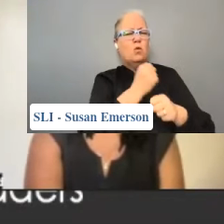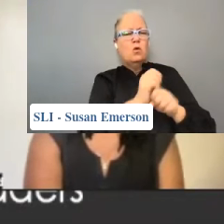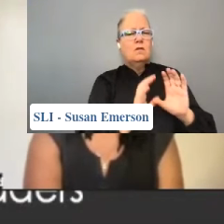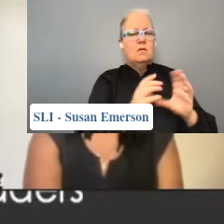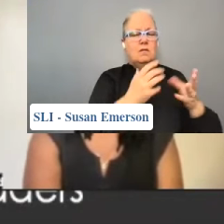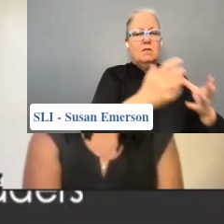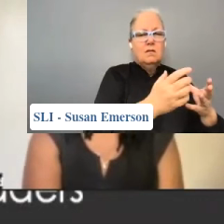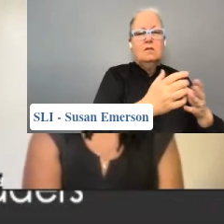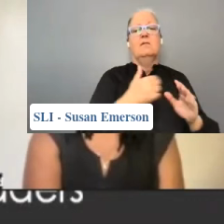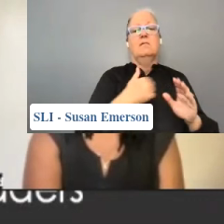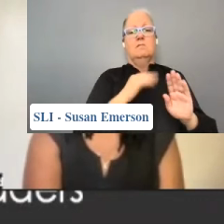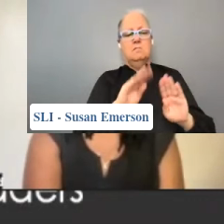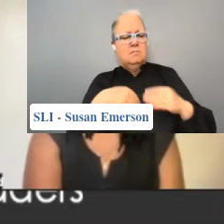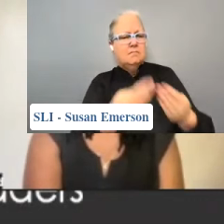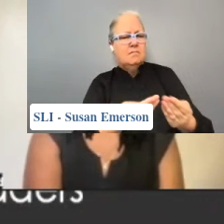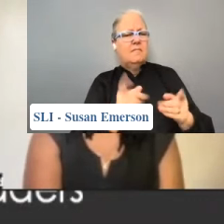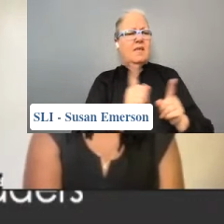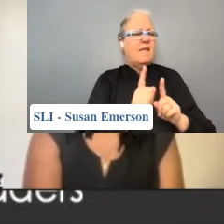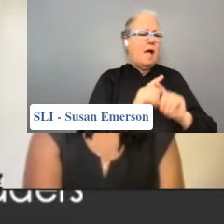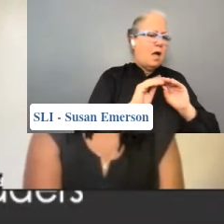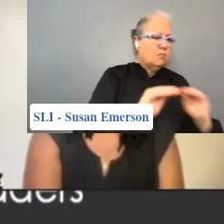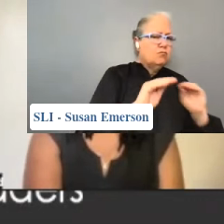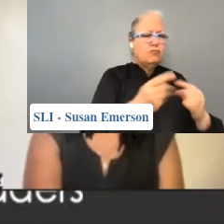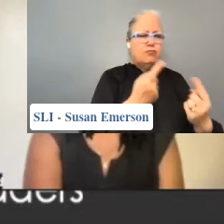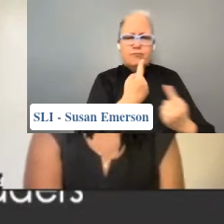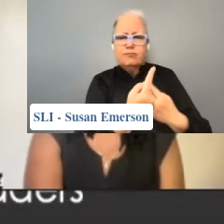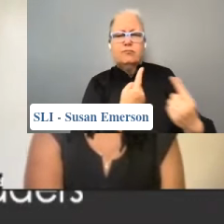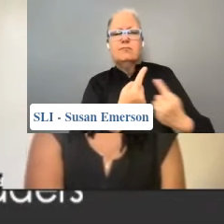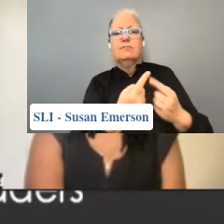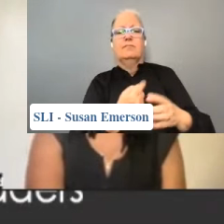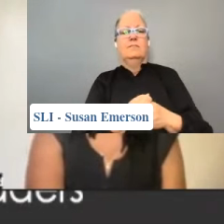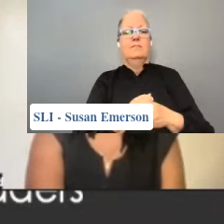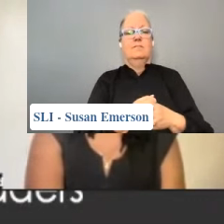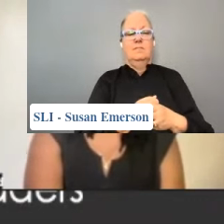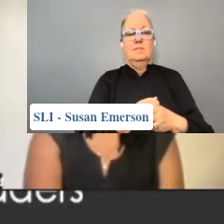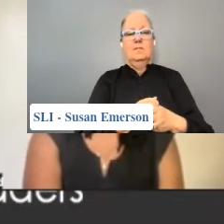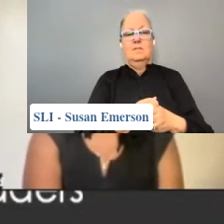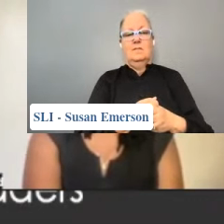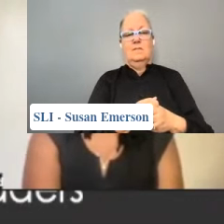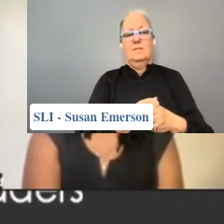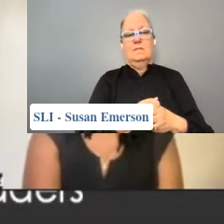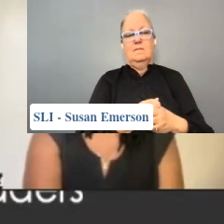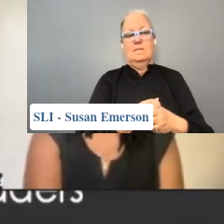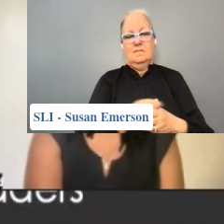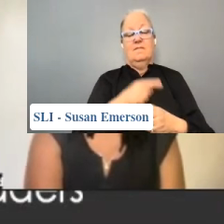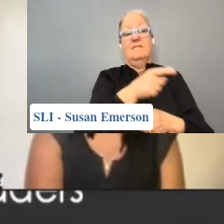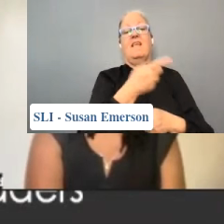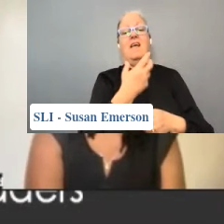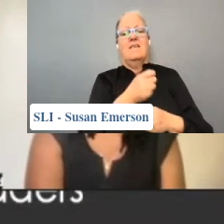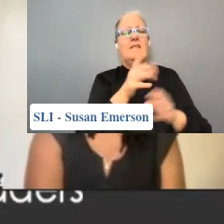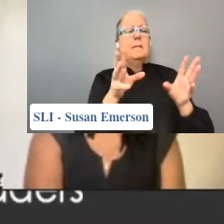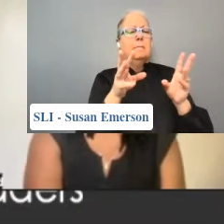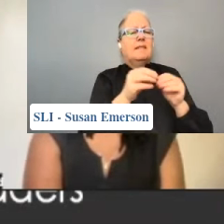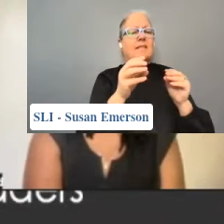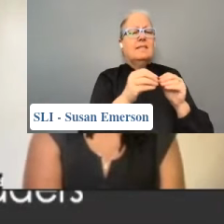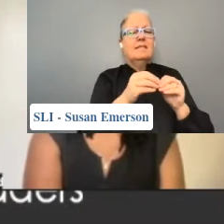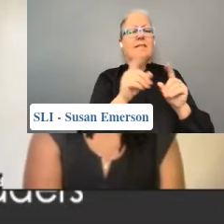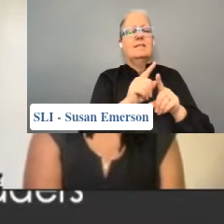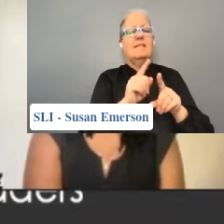government officials. They meet weekly. And they, at sector level, we have sector associate trainers.